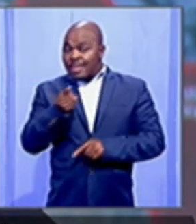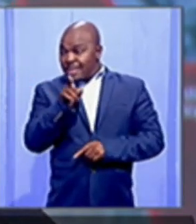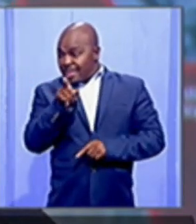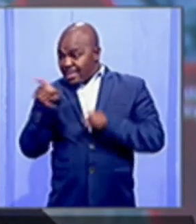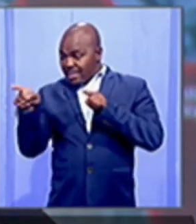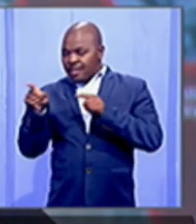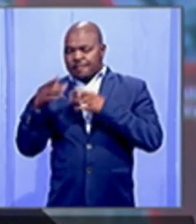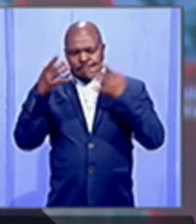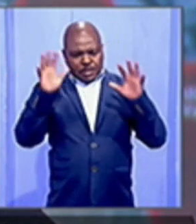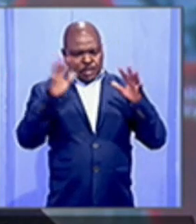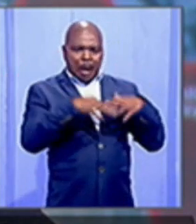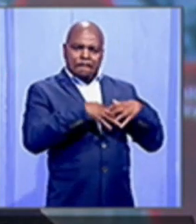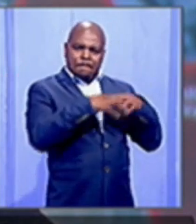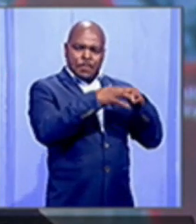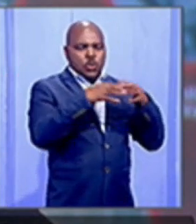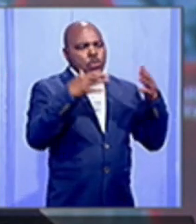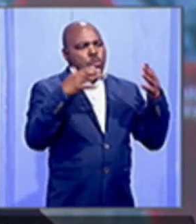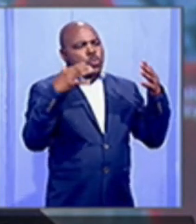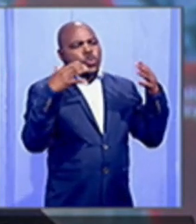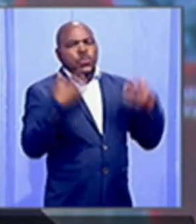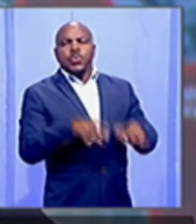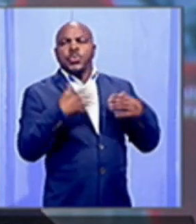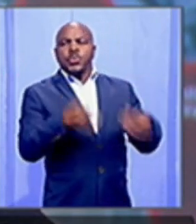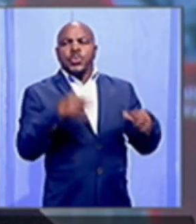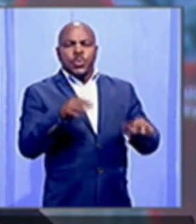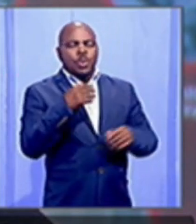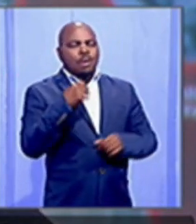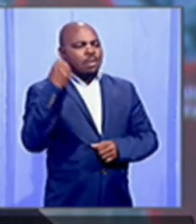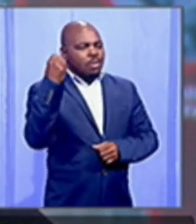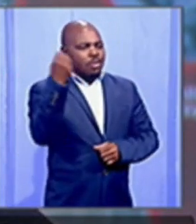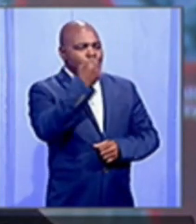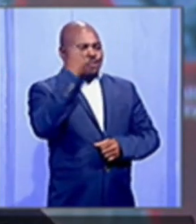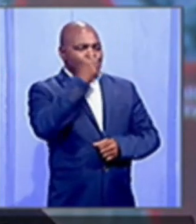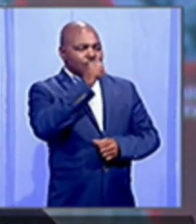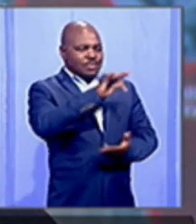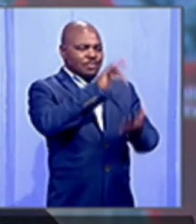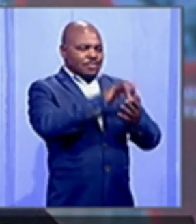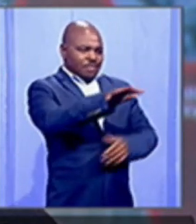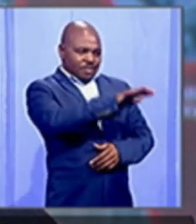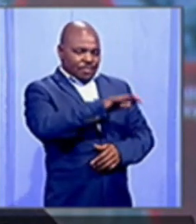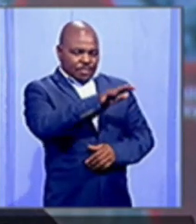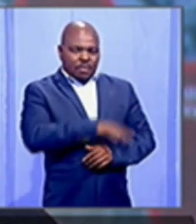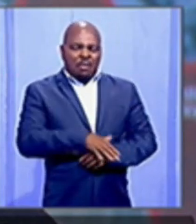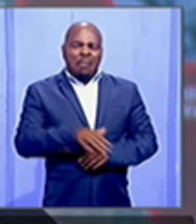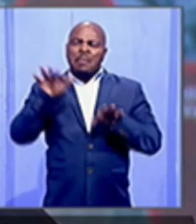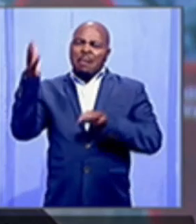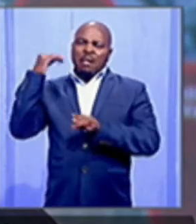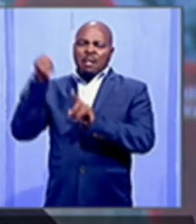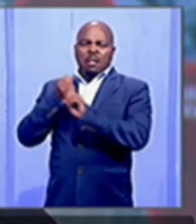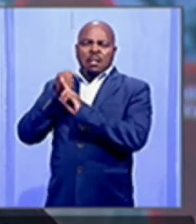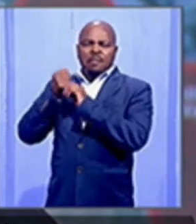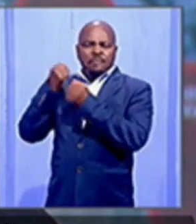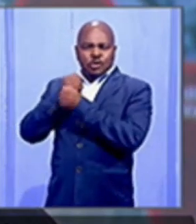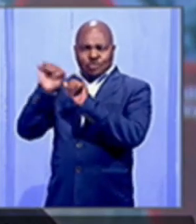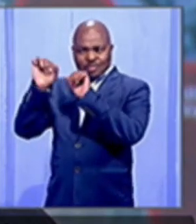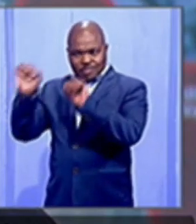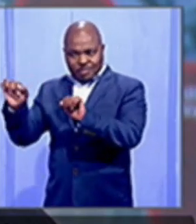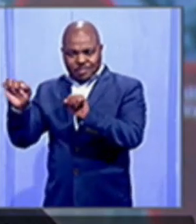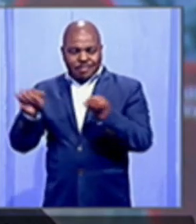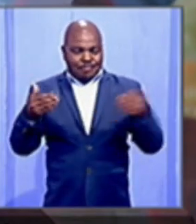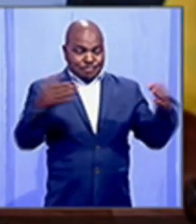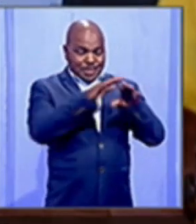created just incredible heroes' acres where the heroes of their struggle are